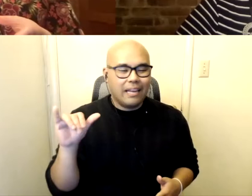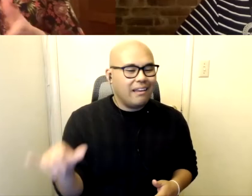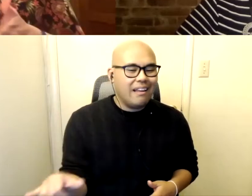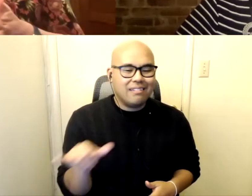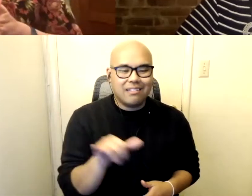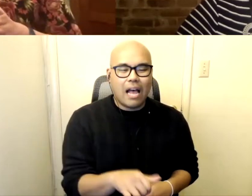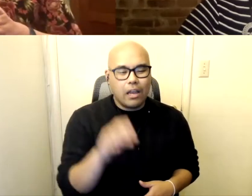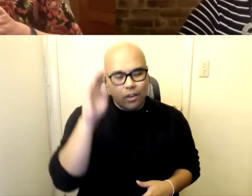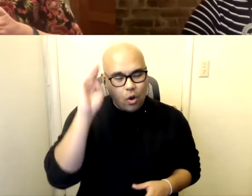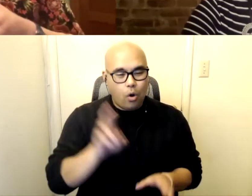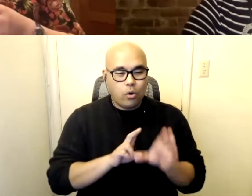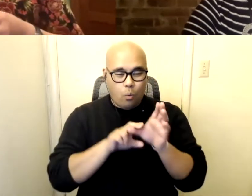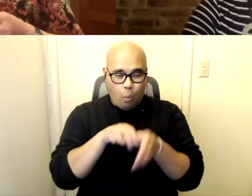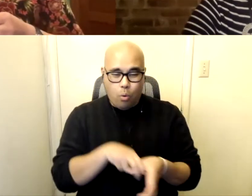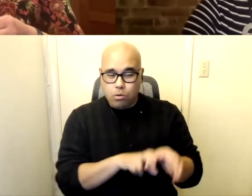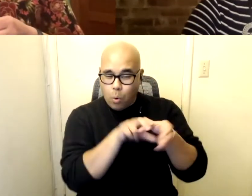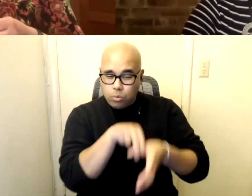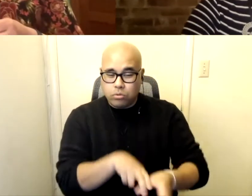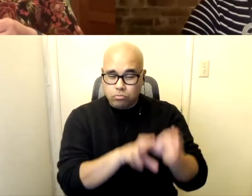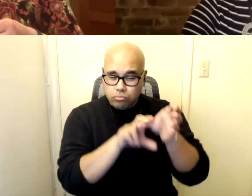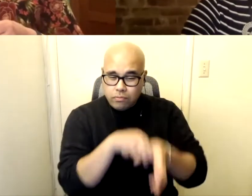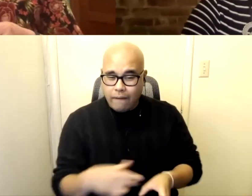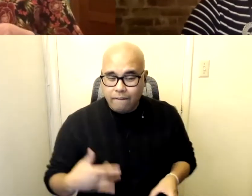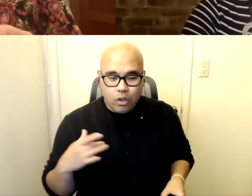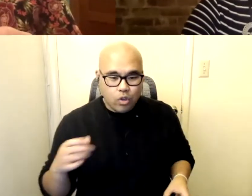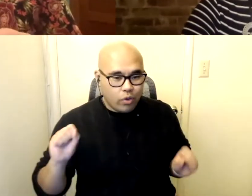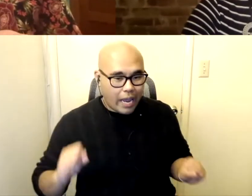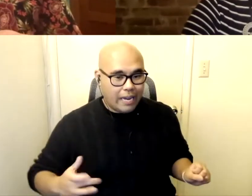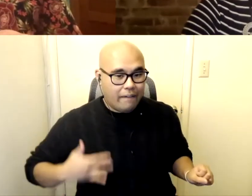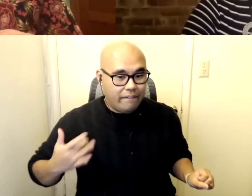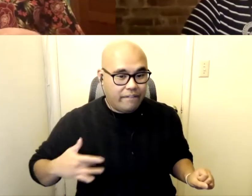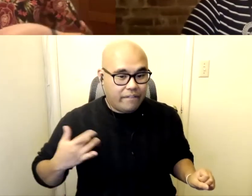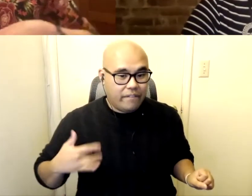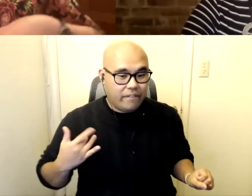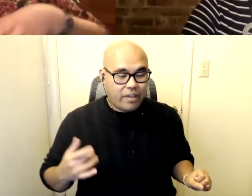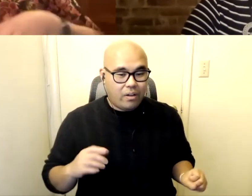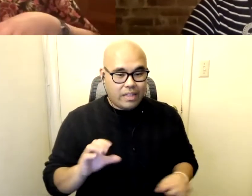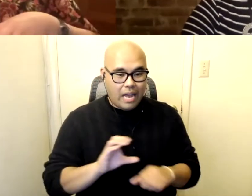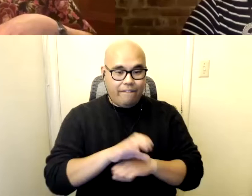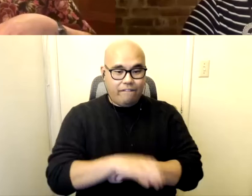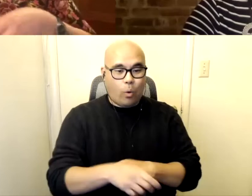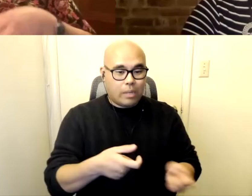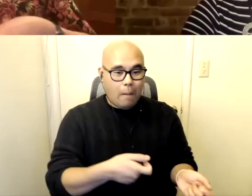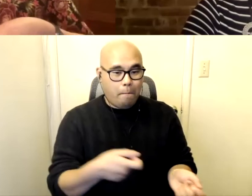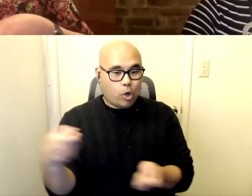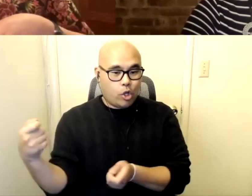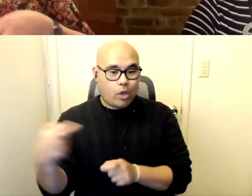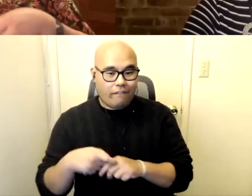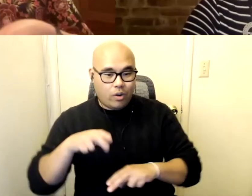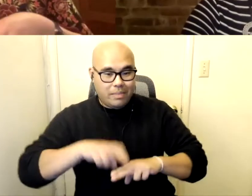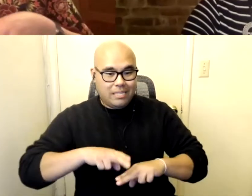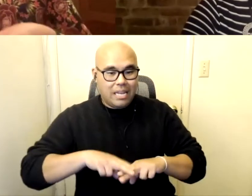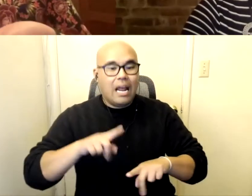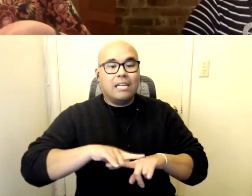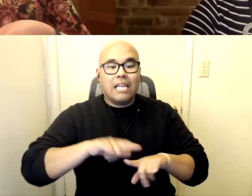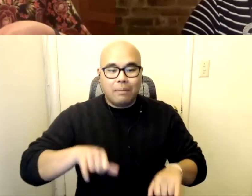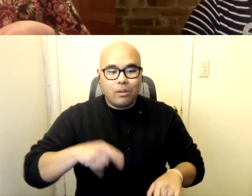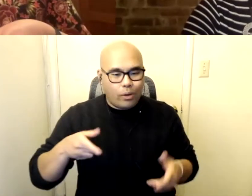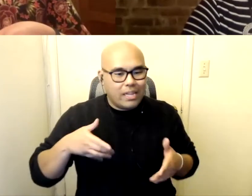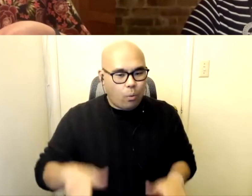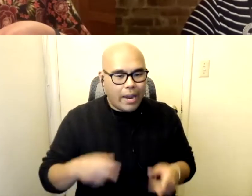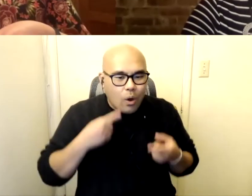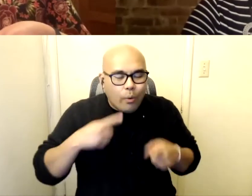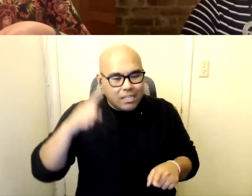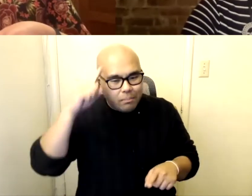roller coaster. You feel the centrifugal force pulling you away, but at the same time, it only works because you're strapped down. Does